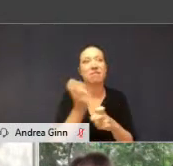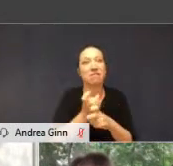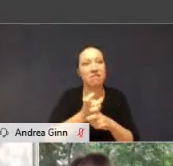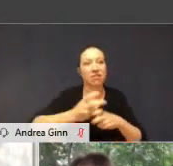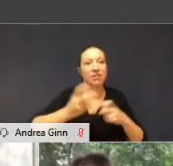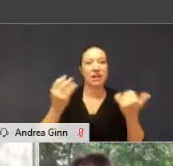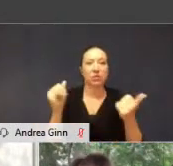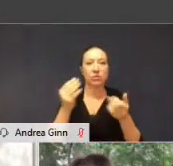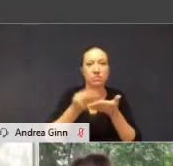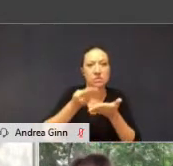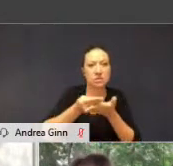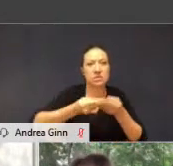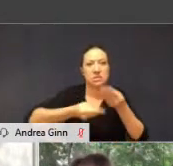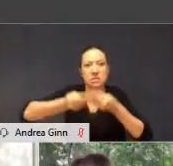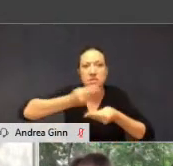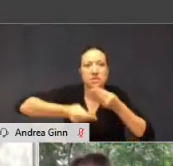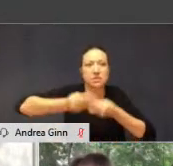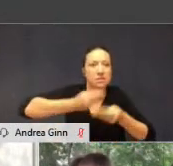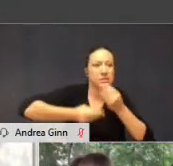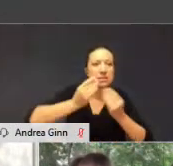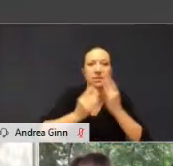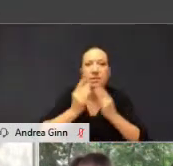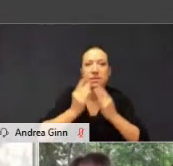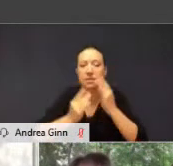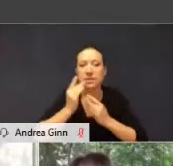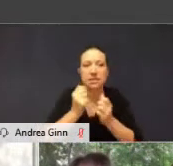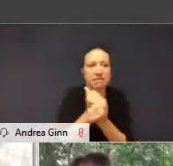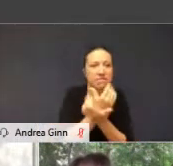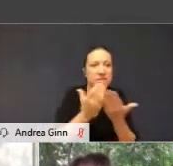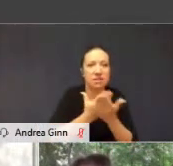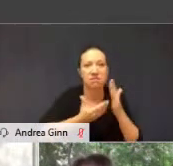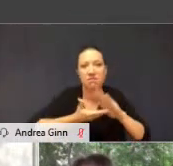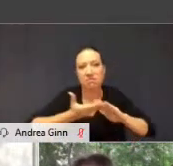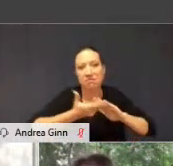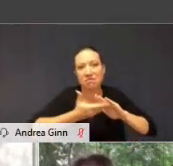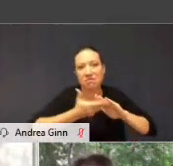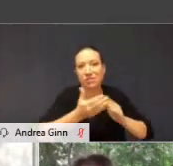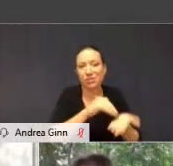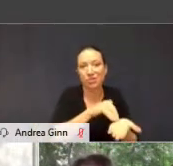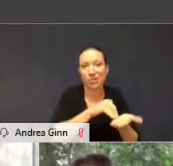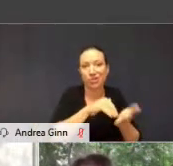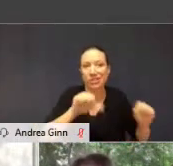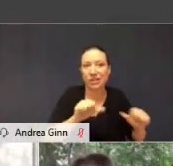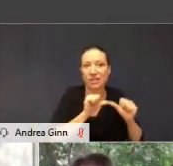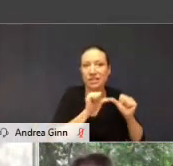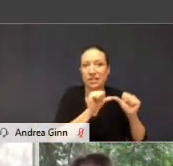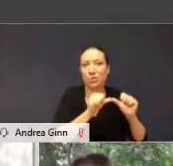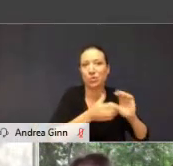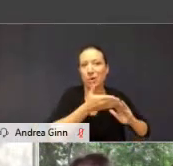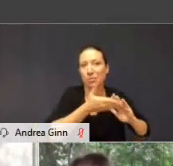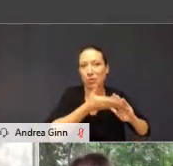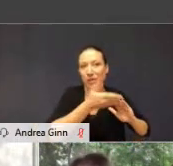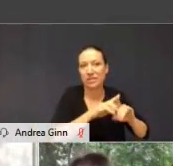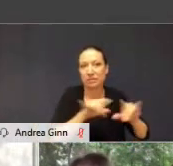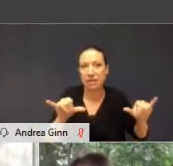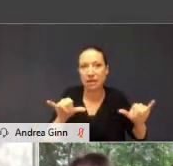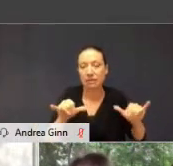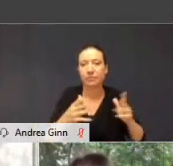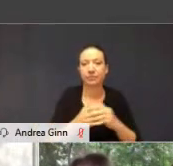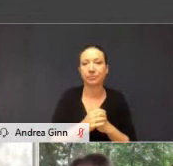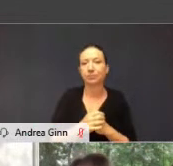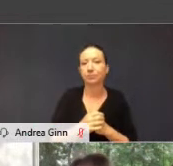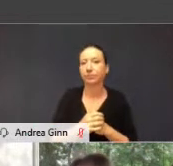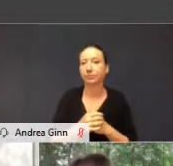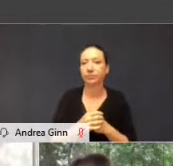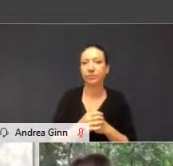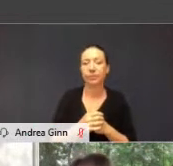and to keep our providers where they can afford to stay in business and be the providers,